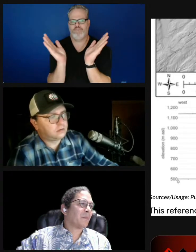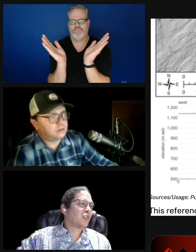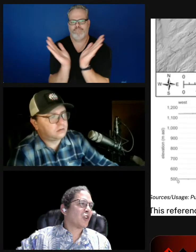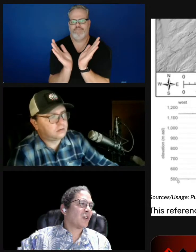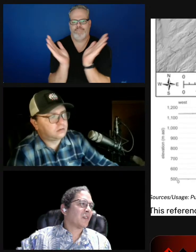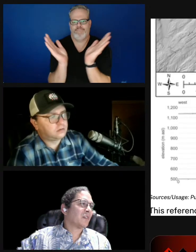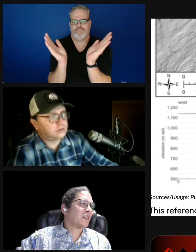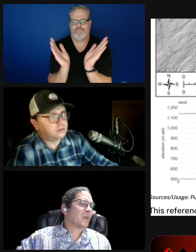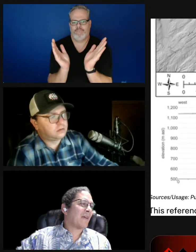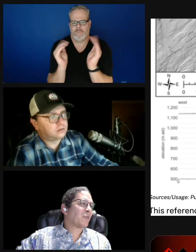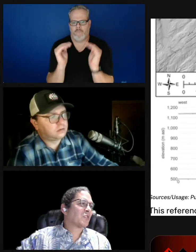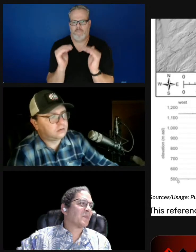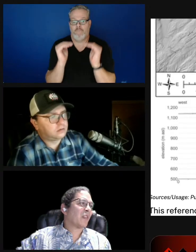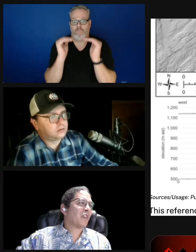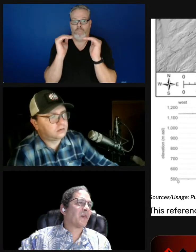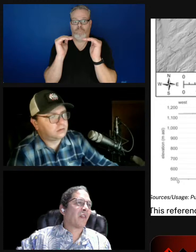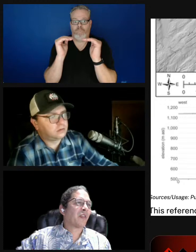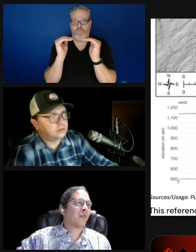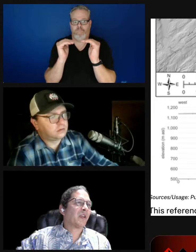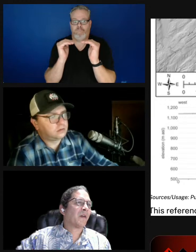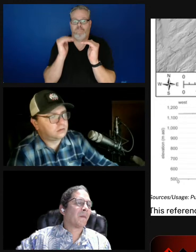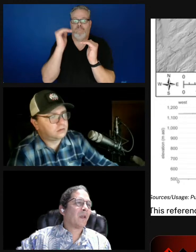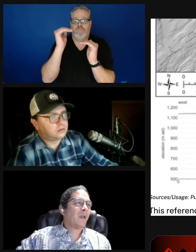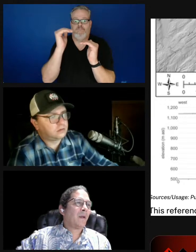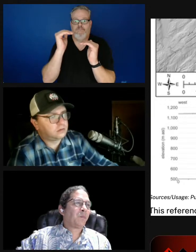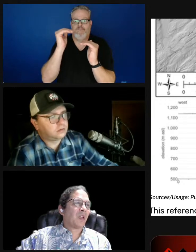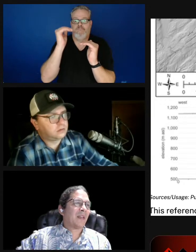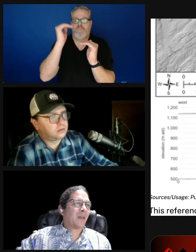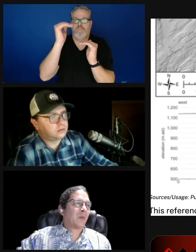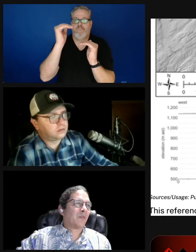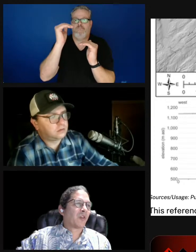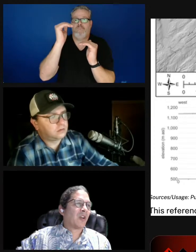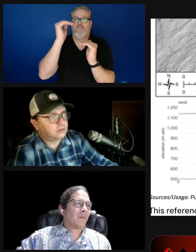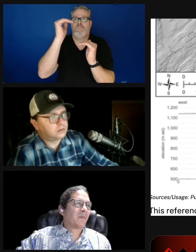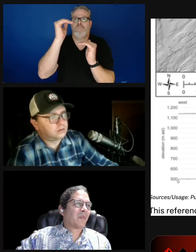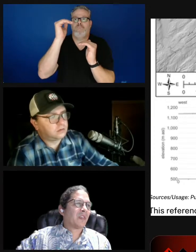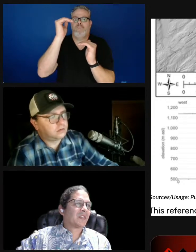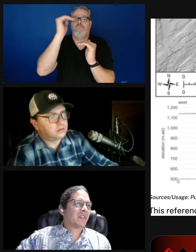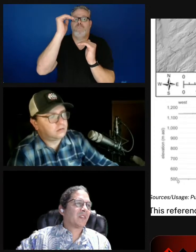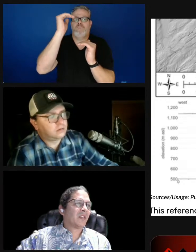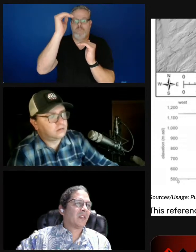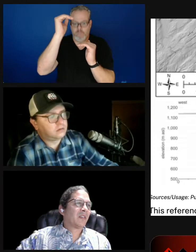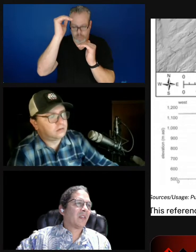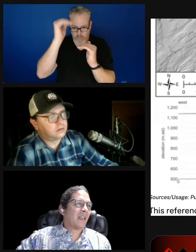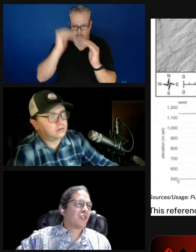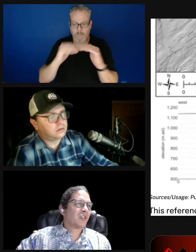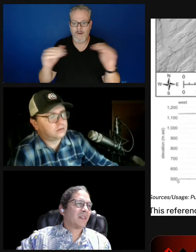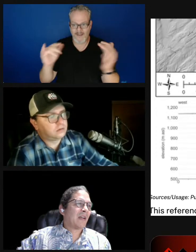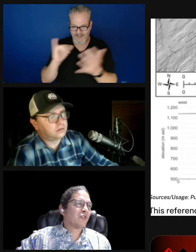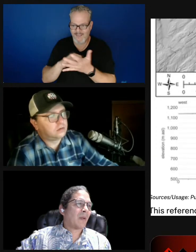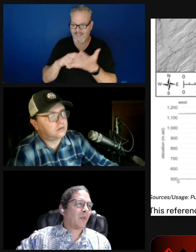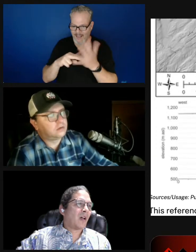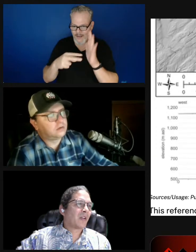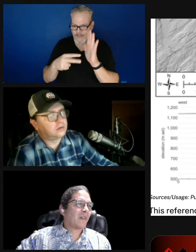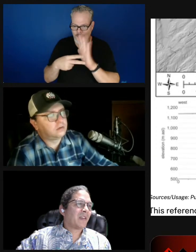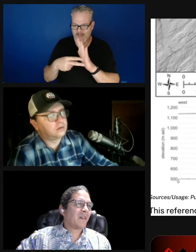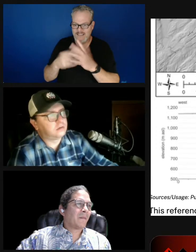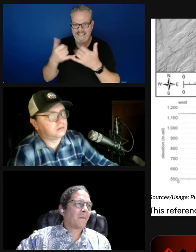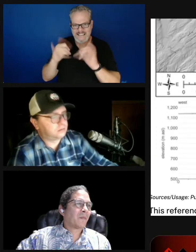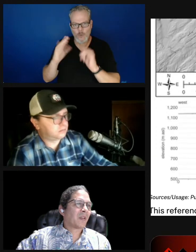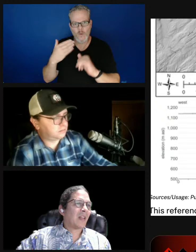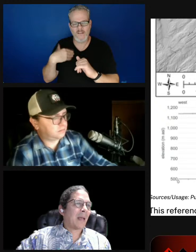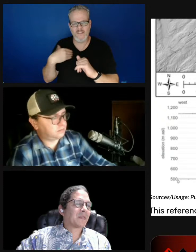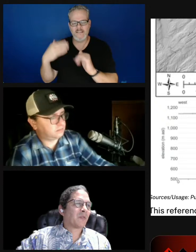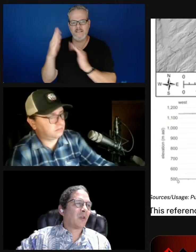next one a big chunk, and each one afterwards has been thinner and thinner layer. And now that we've overcome this edge of the down drop block right